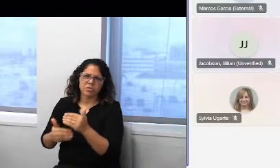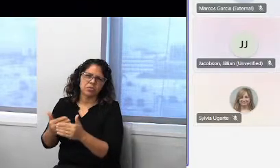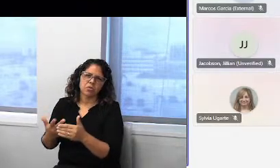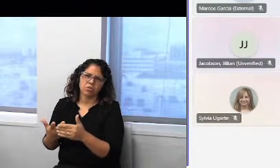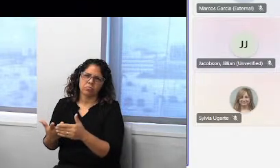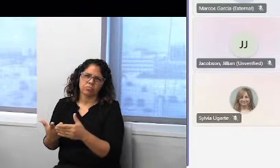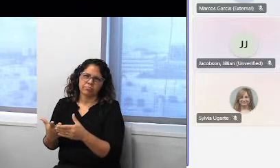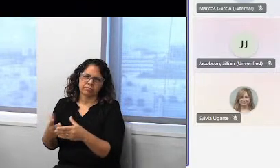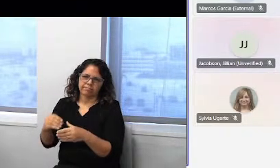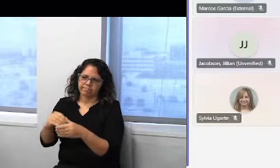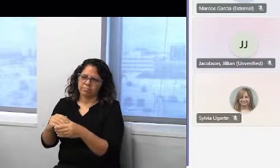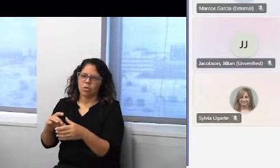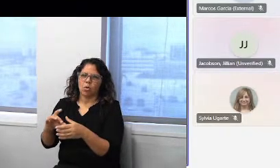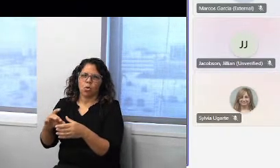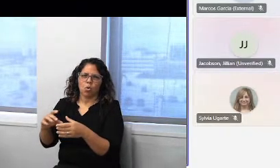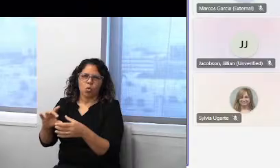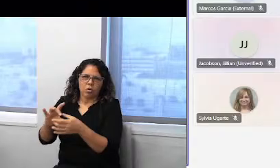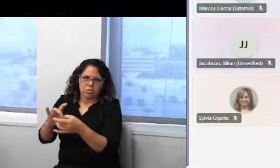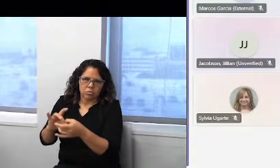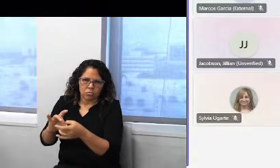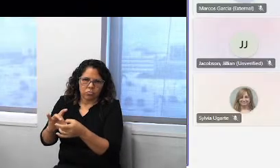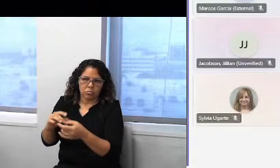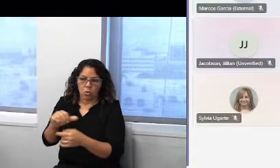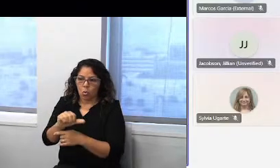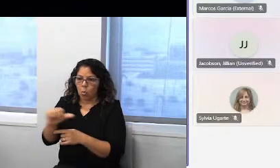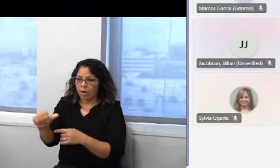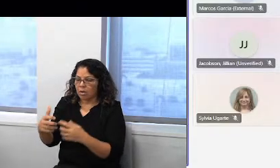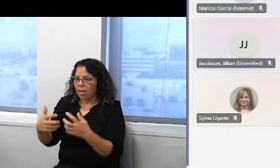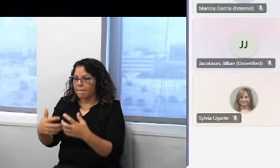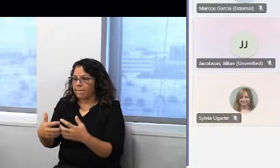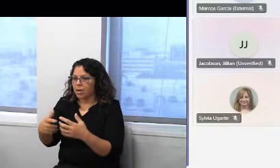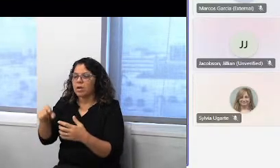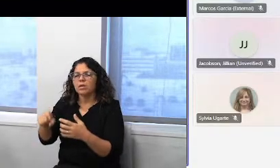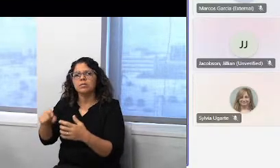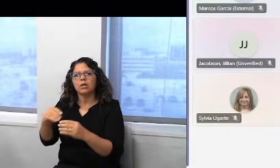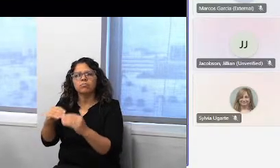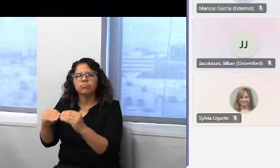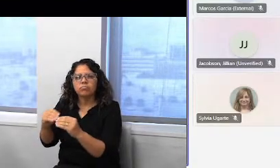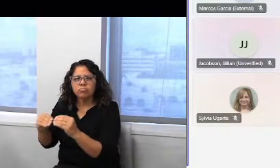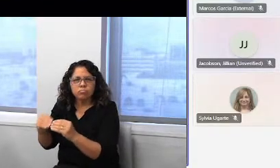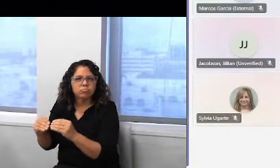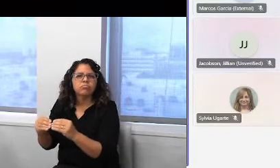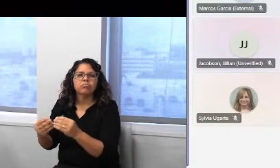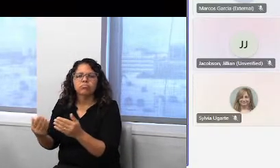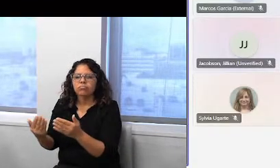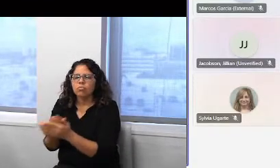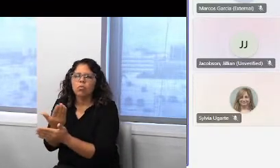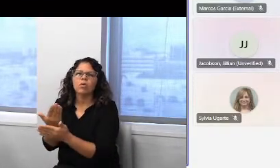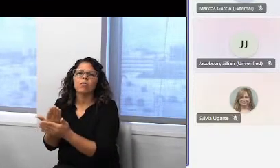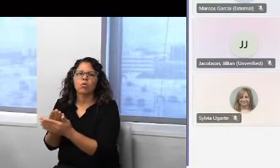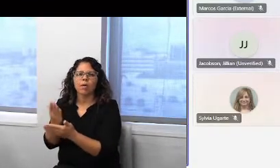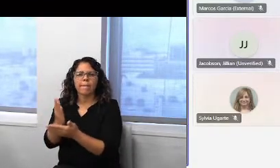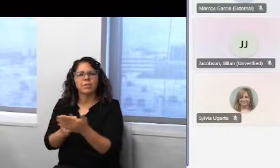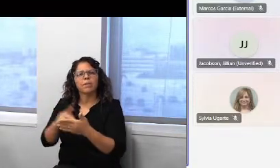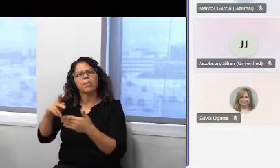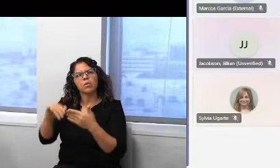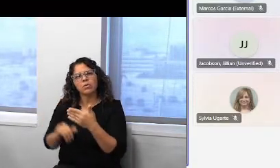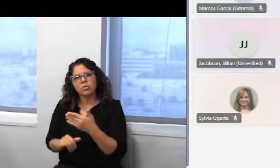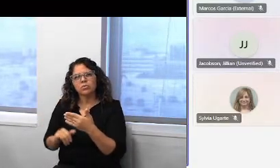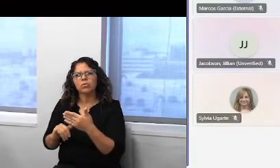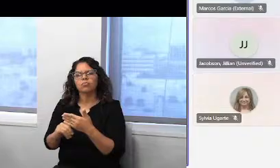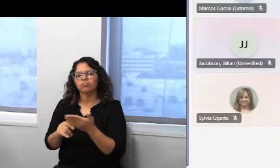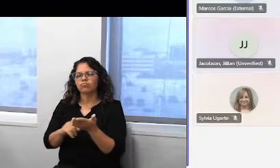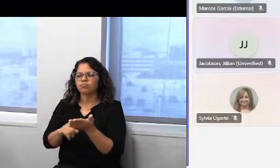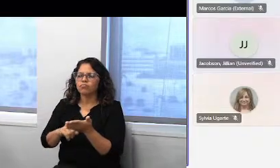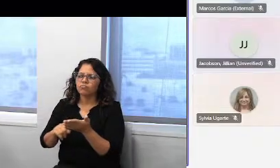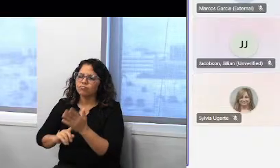as applicable get addressed. A lot of the early projects were studied to determine whether or not something else was needed. A lot of